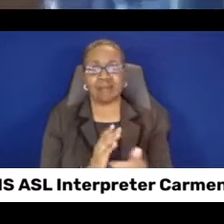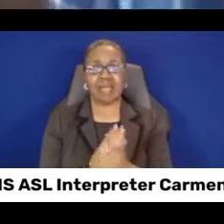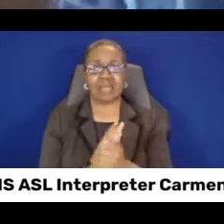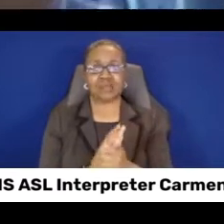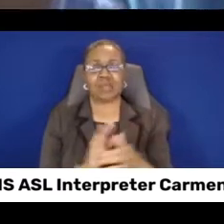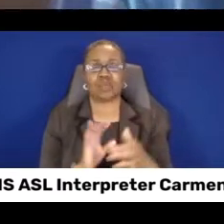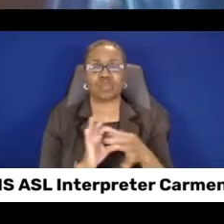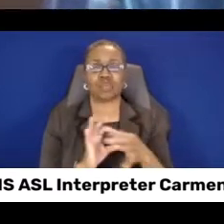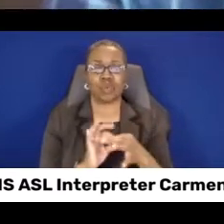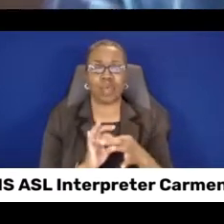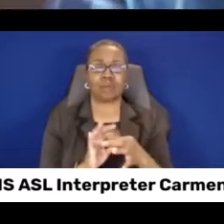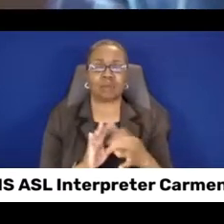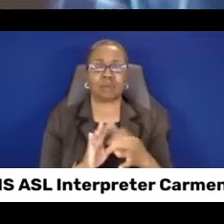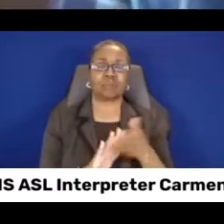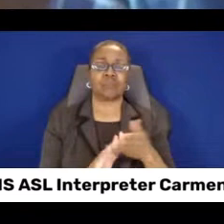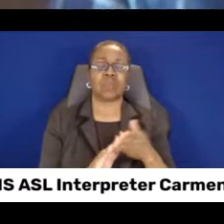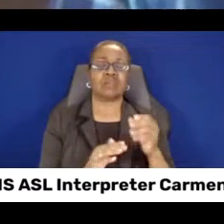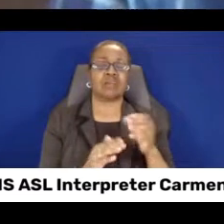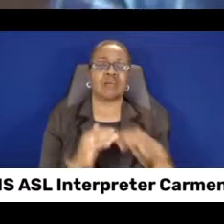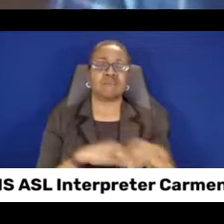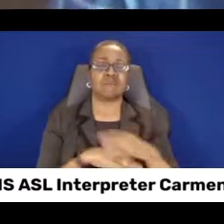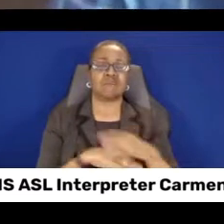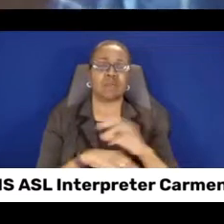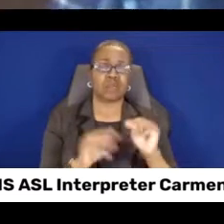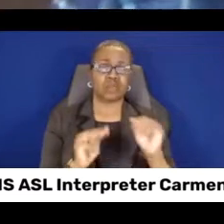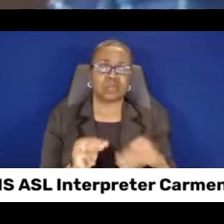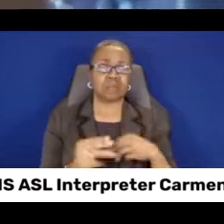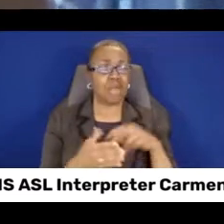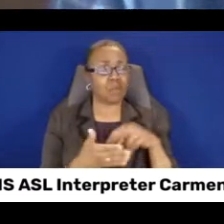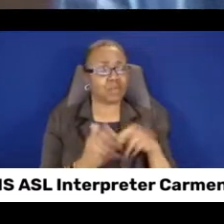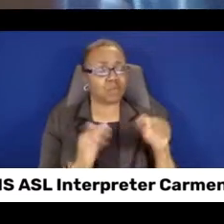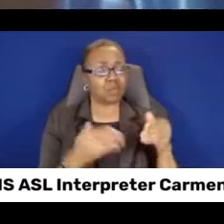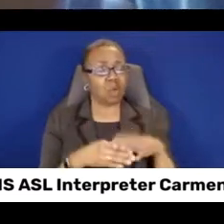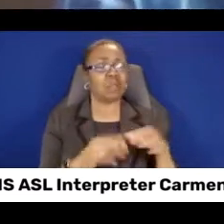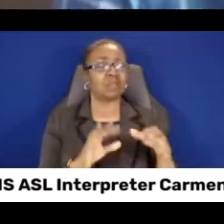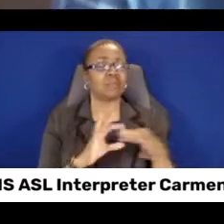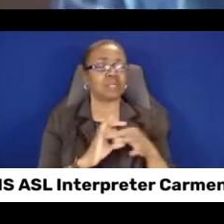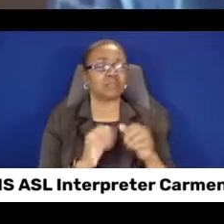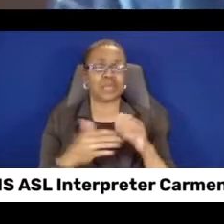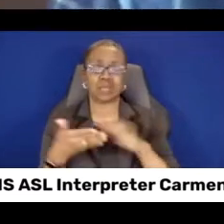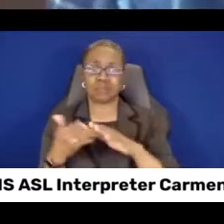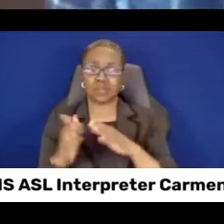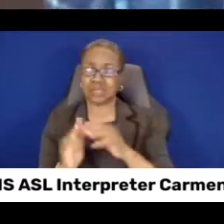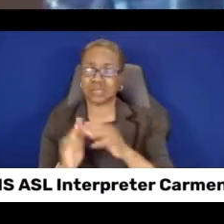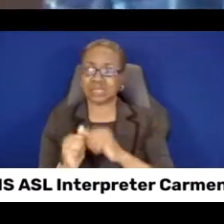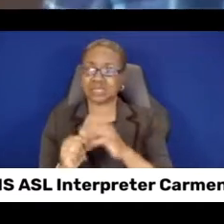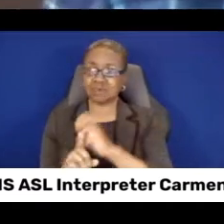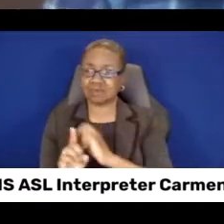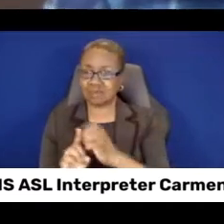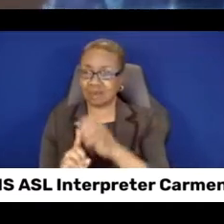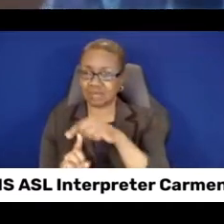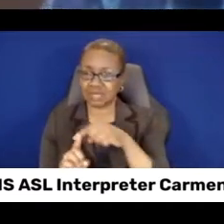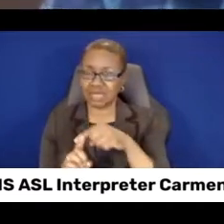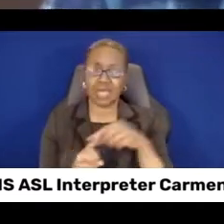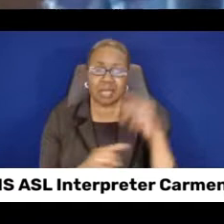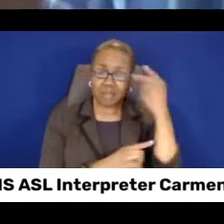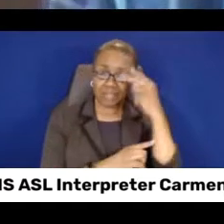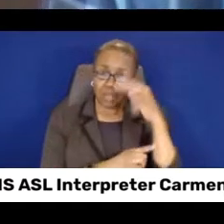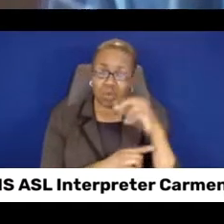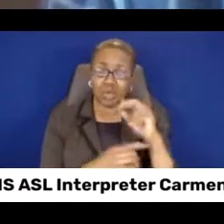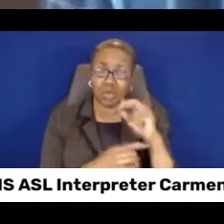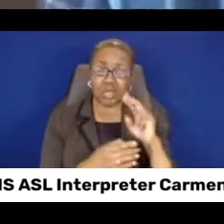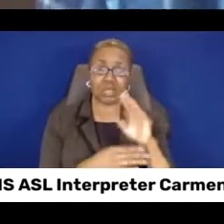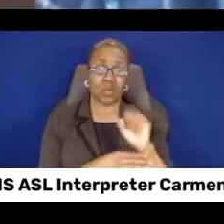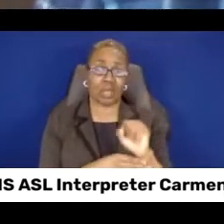Field Museum. My research centers on the relationship between communities and their environments in Mexico and the US.